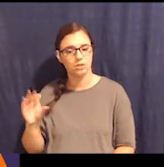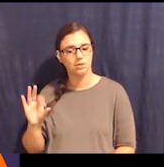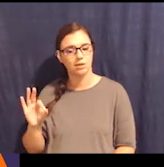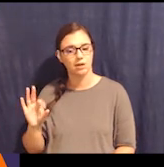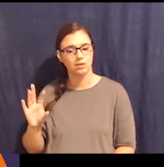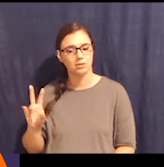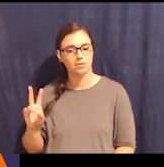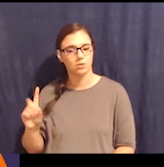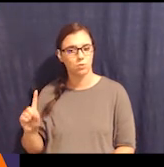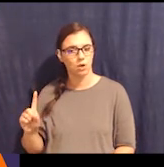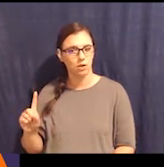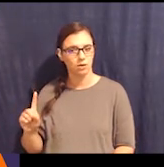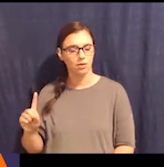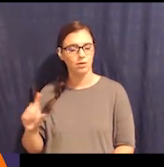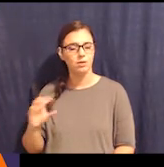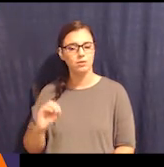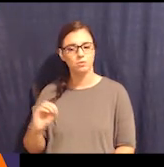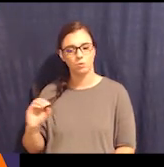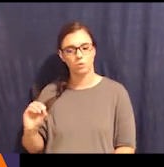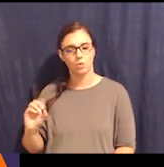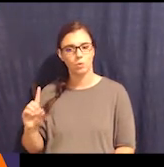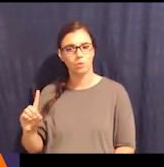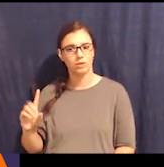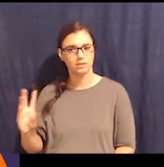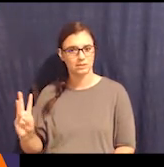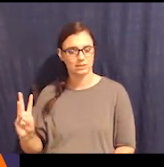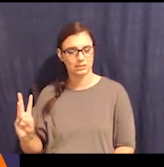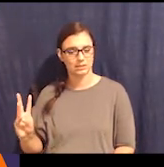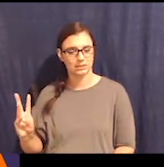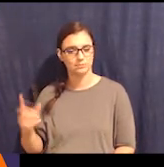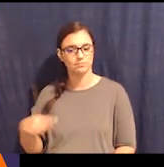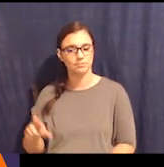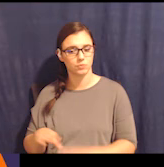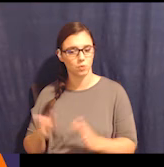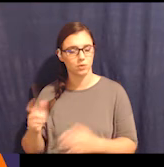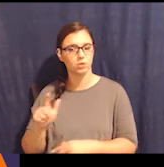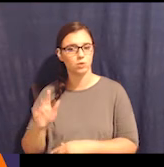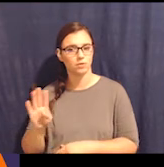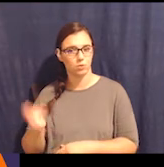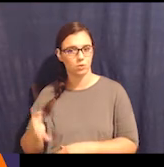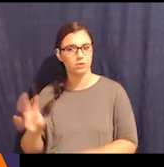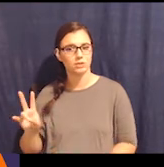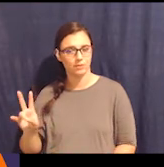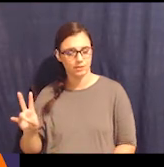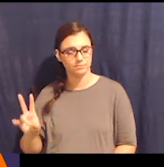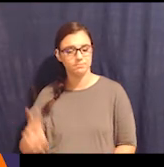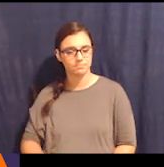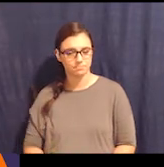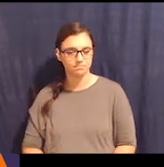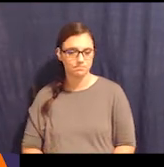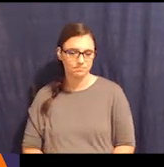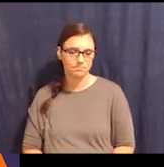1-800-971-0016, and they are open 24 hours a day, 7 days a week. Again, the Senior Friendship Line is